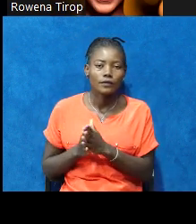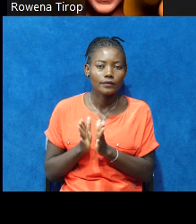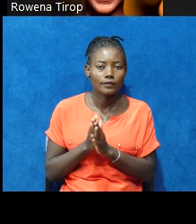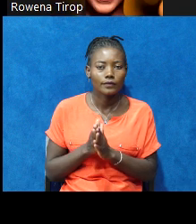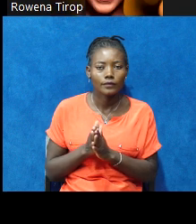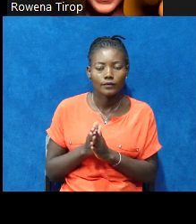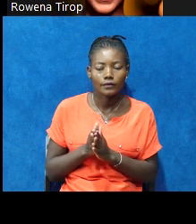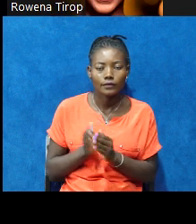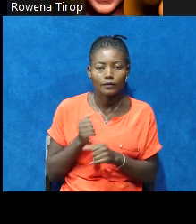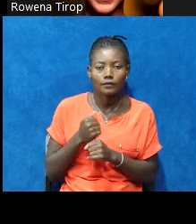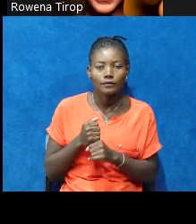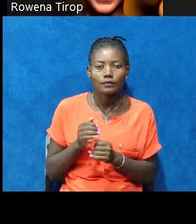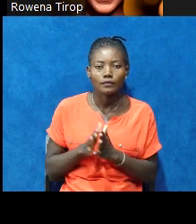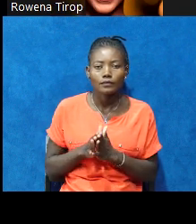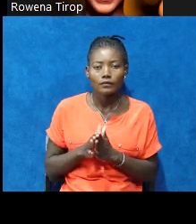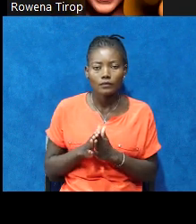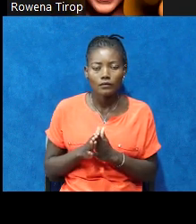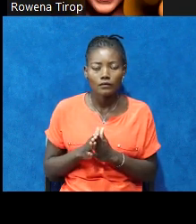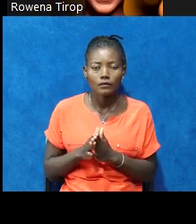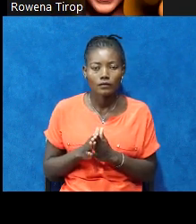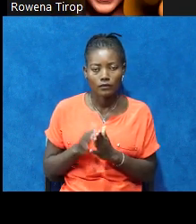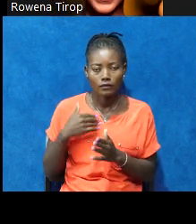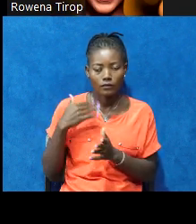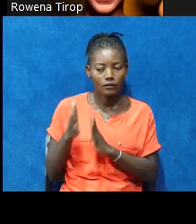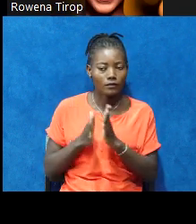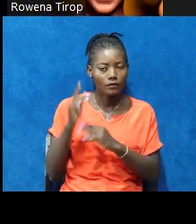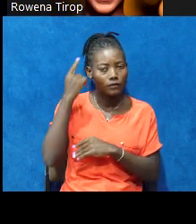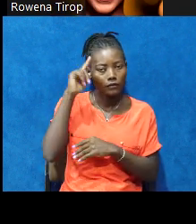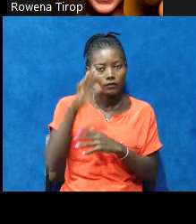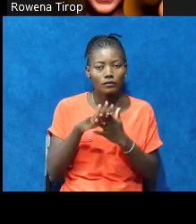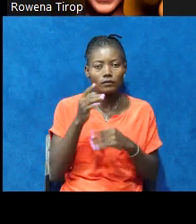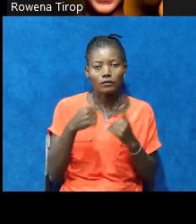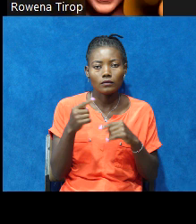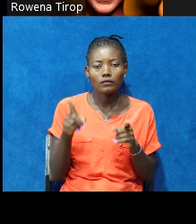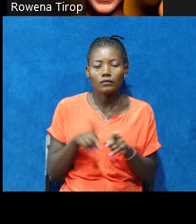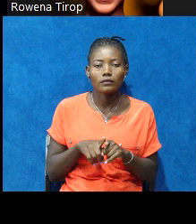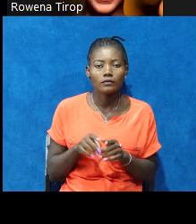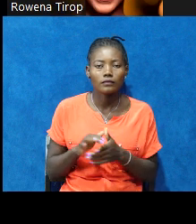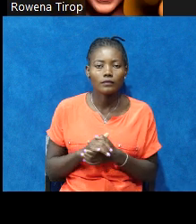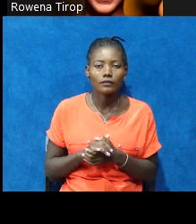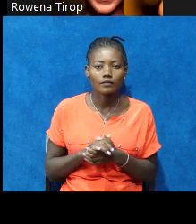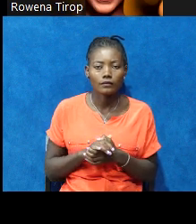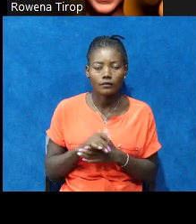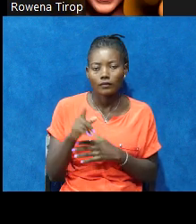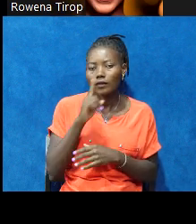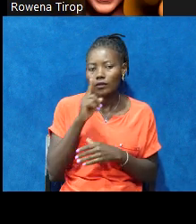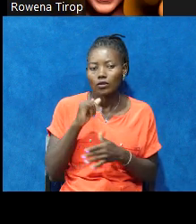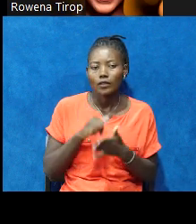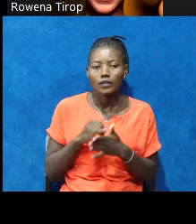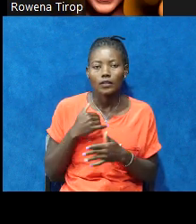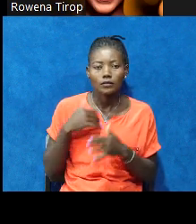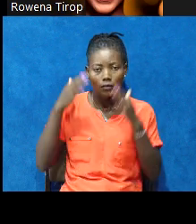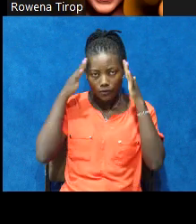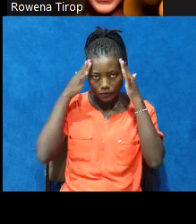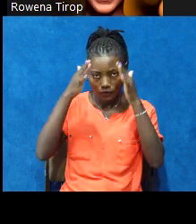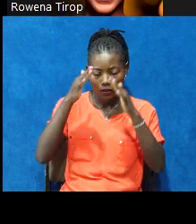and gets me into the game and gets my mind prepared for the game. Then execution, just ensuring that